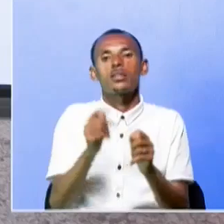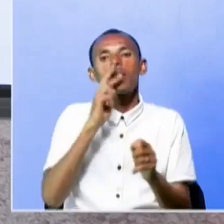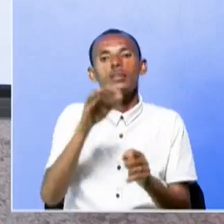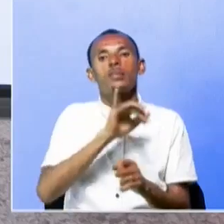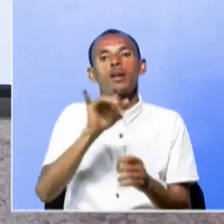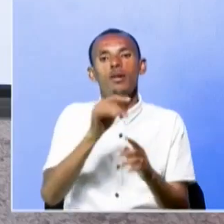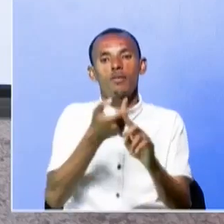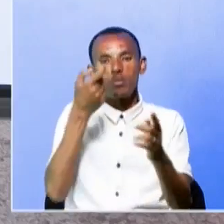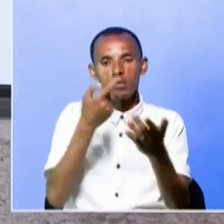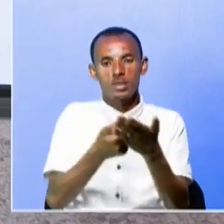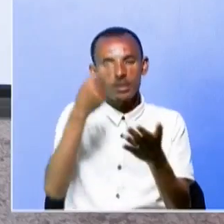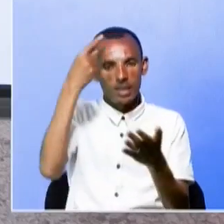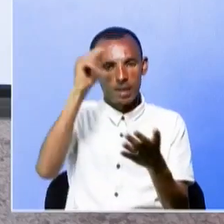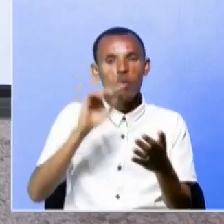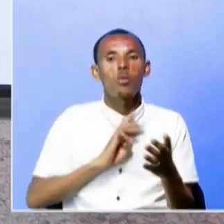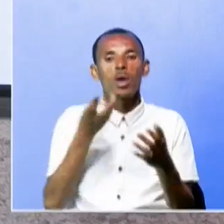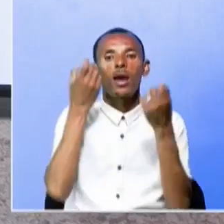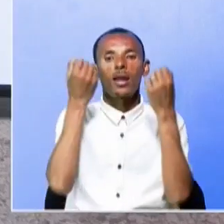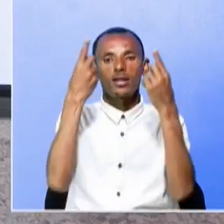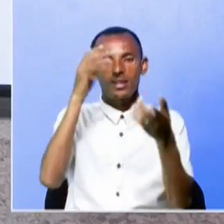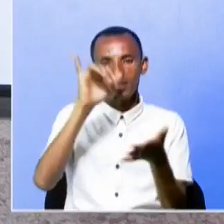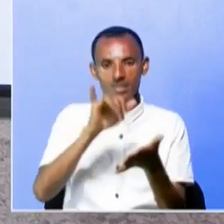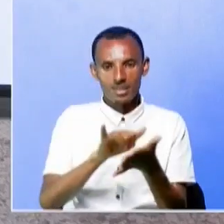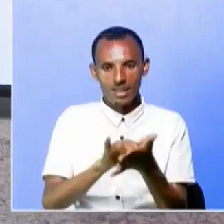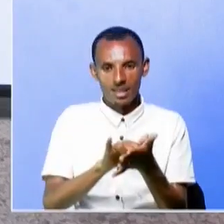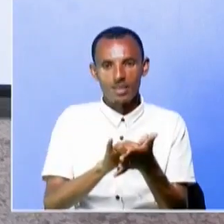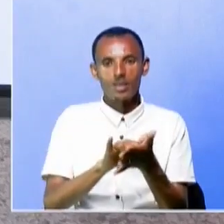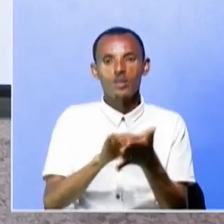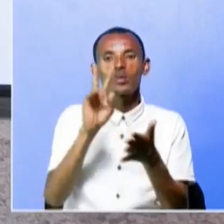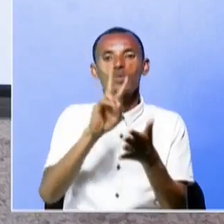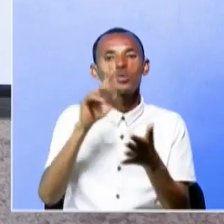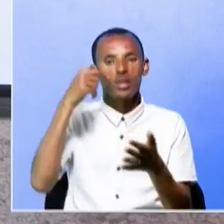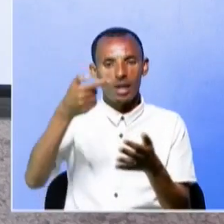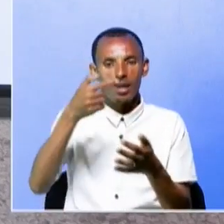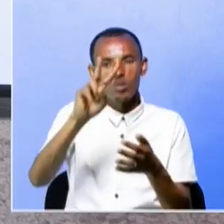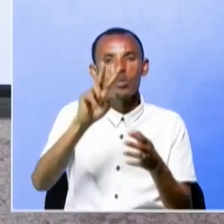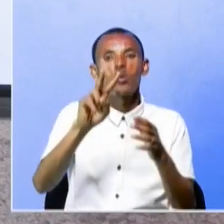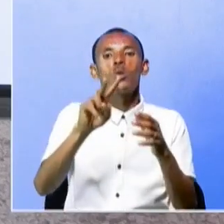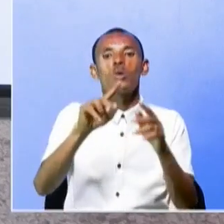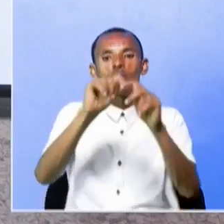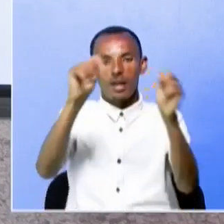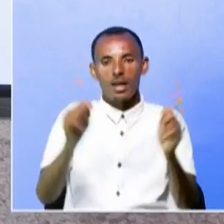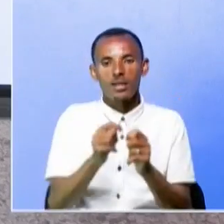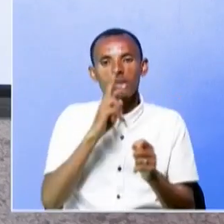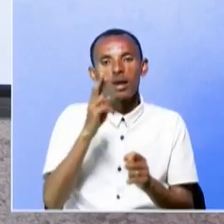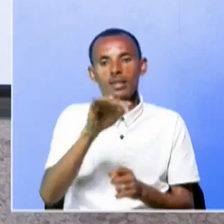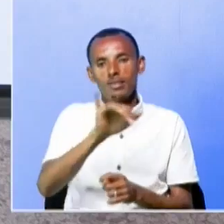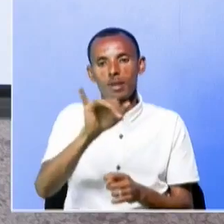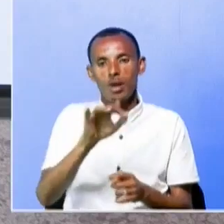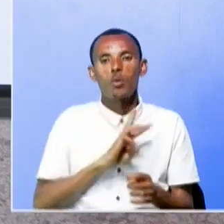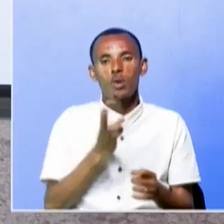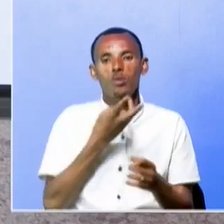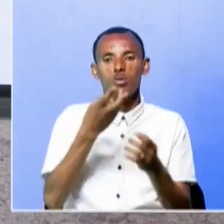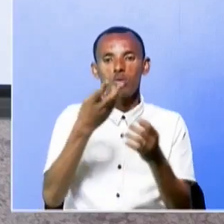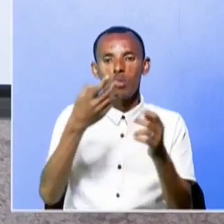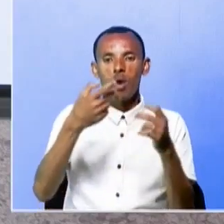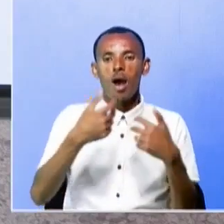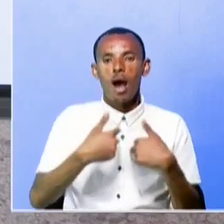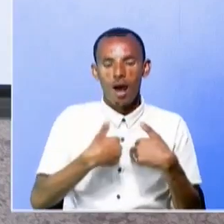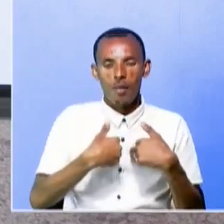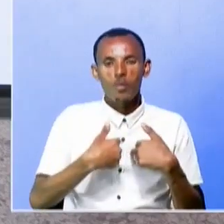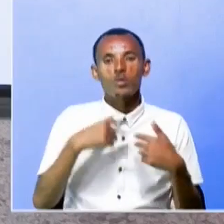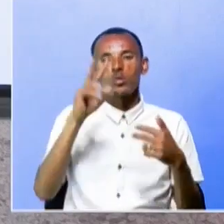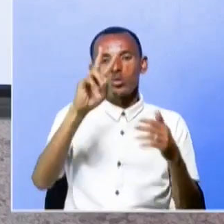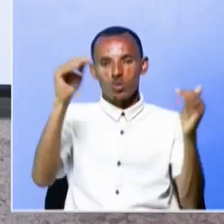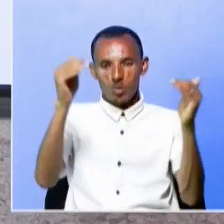from this theorem, we understand that to say two triangles are similar, we need to have two congruent